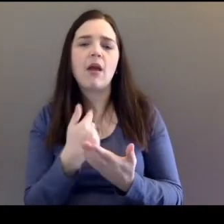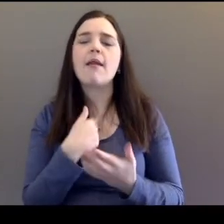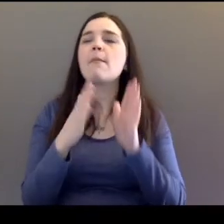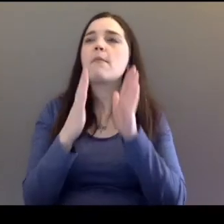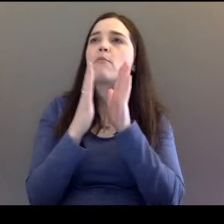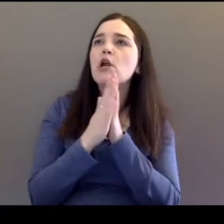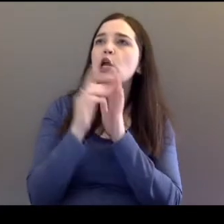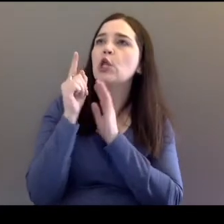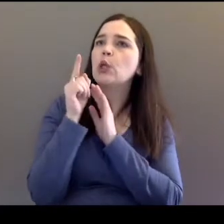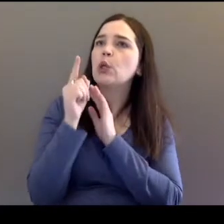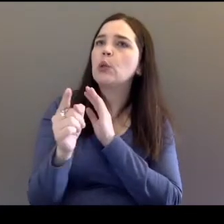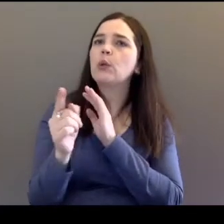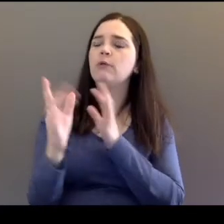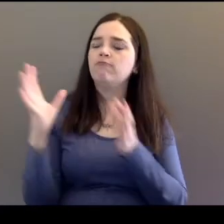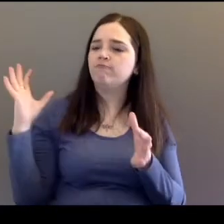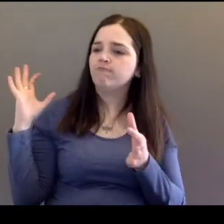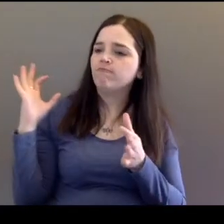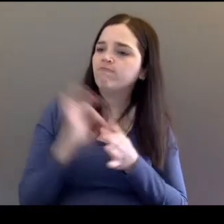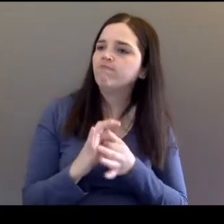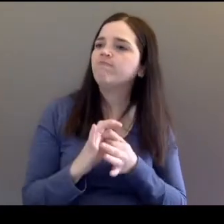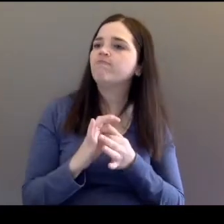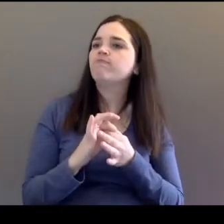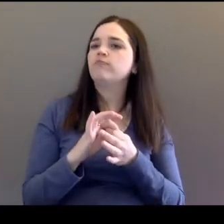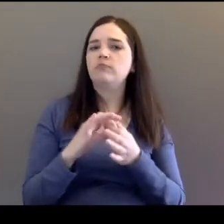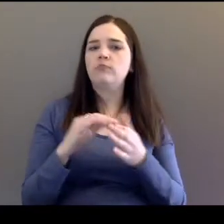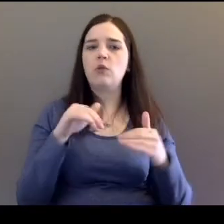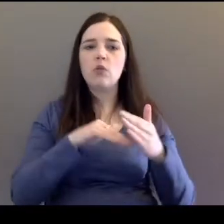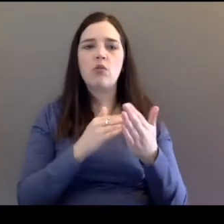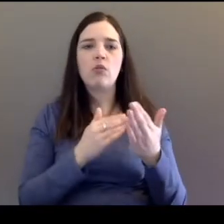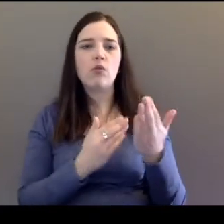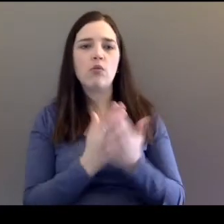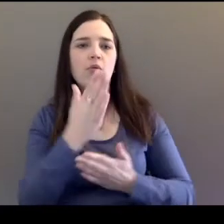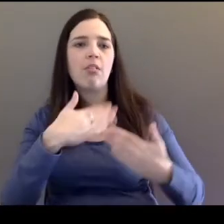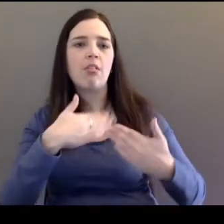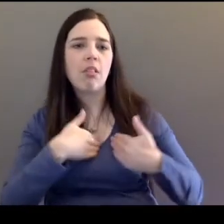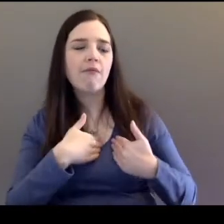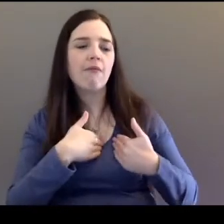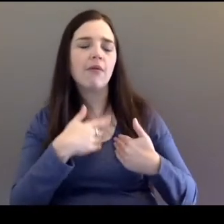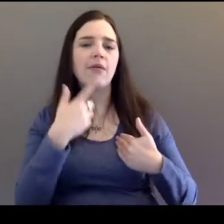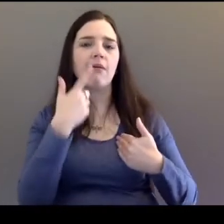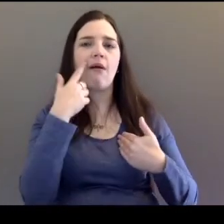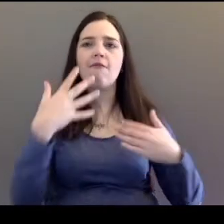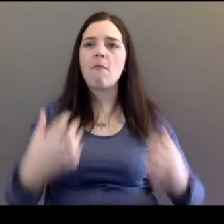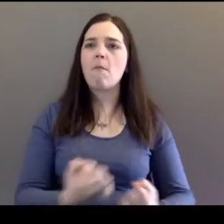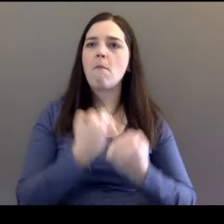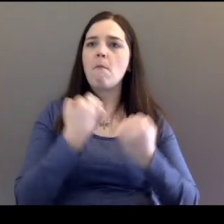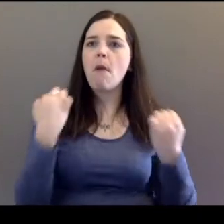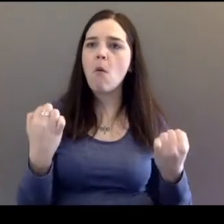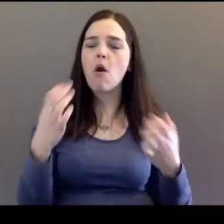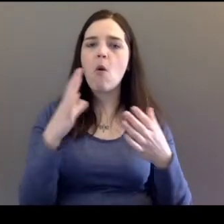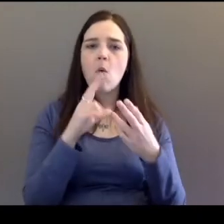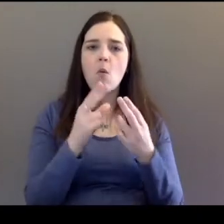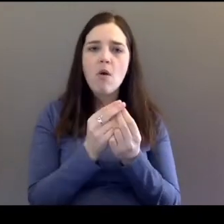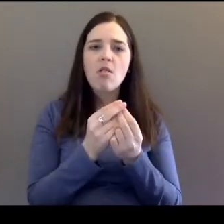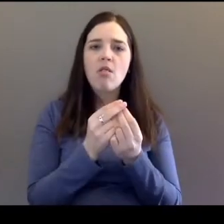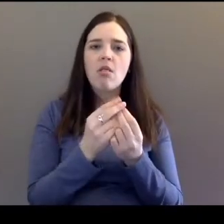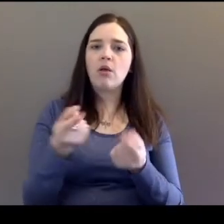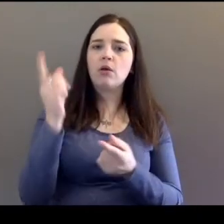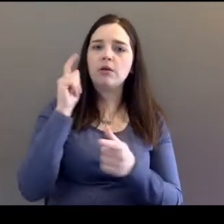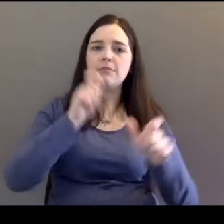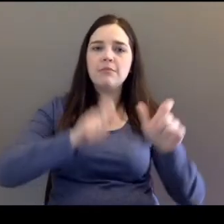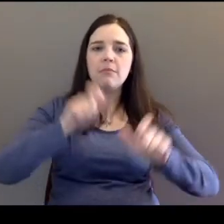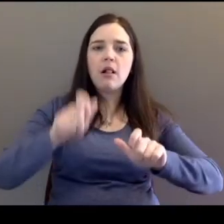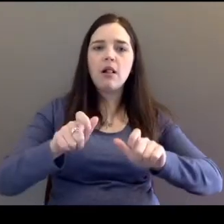you, being rooted and established in love, may have the power, together with all God's people, to grasp